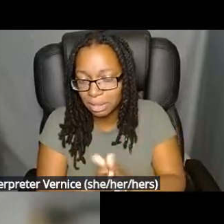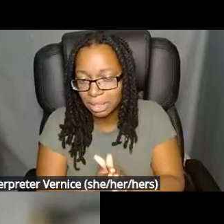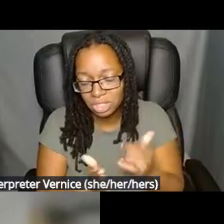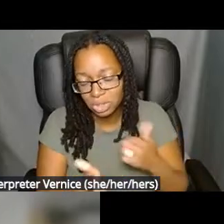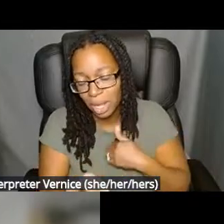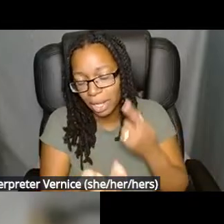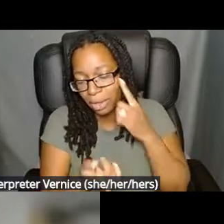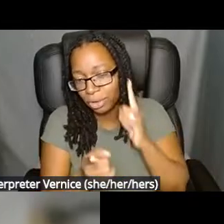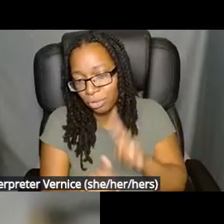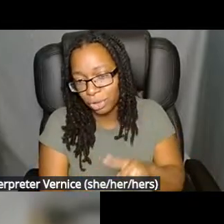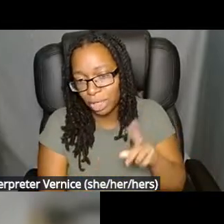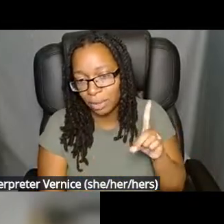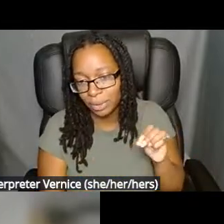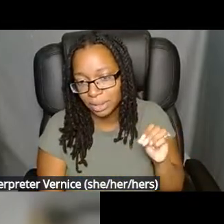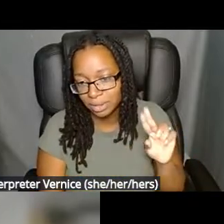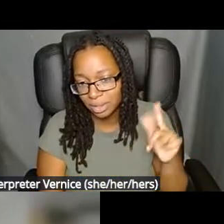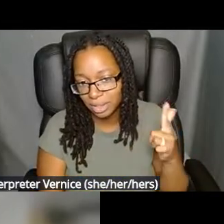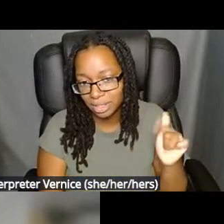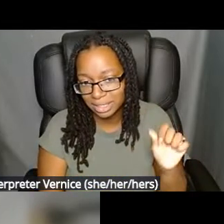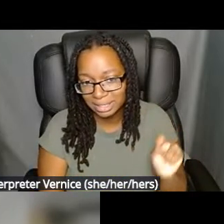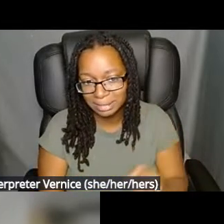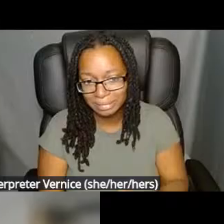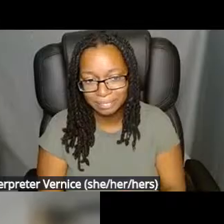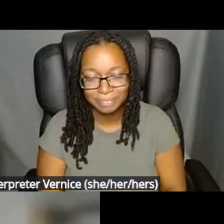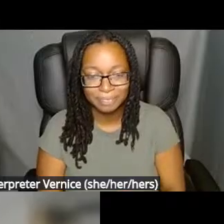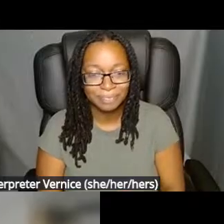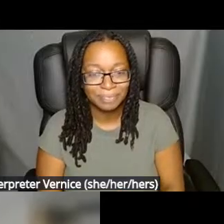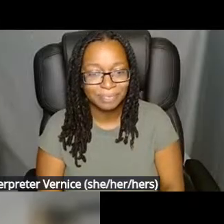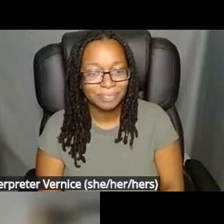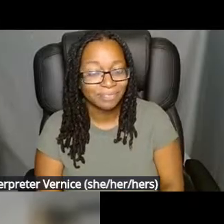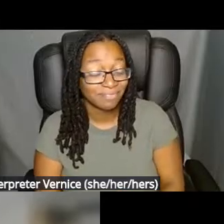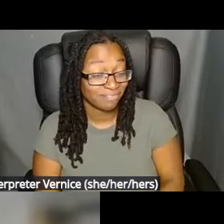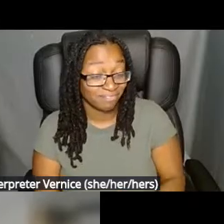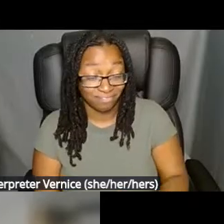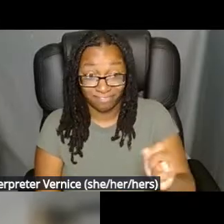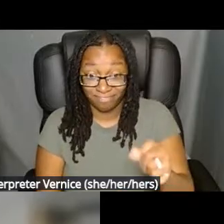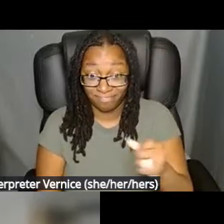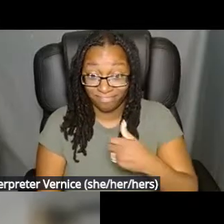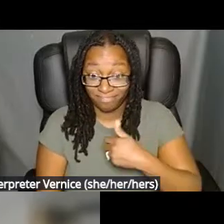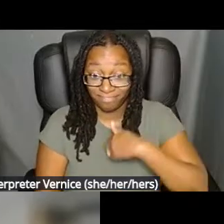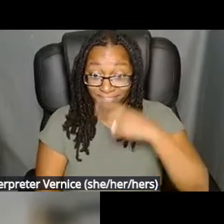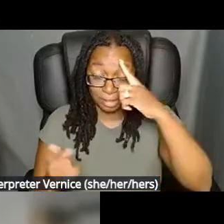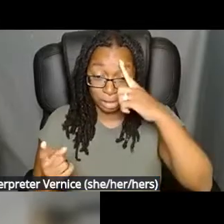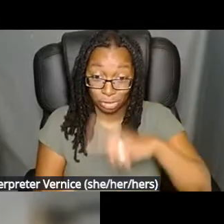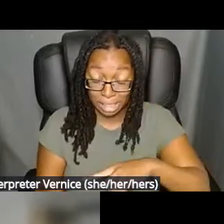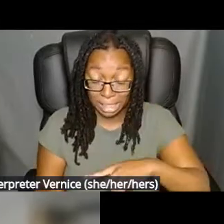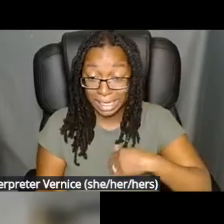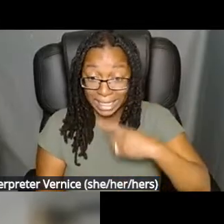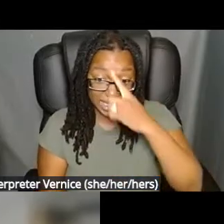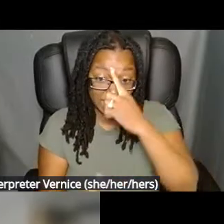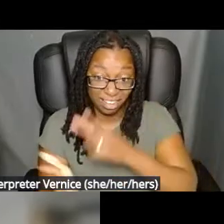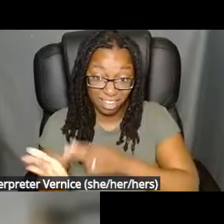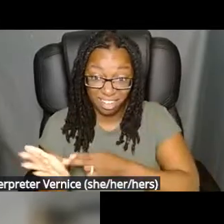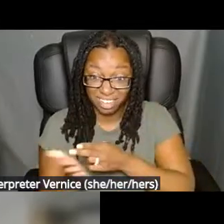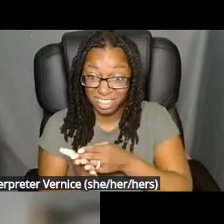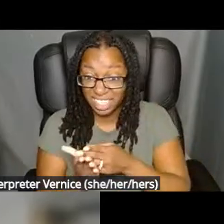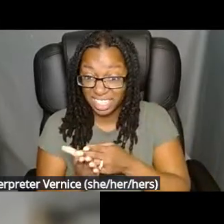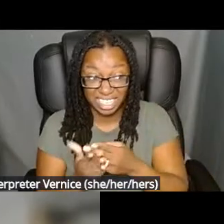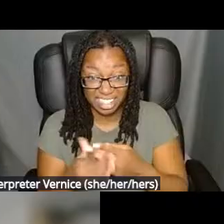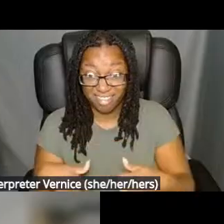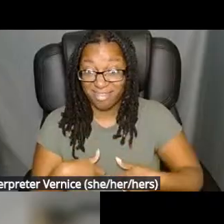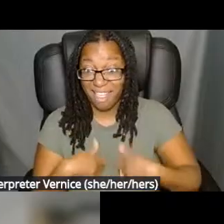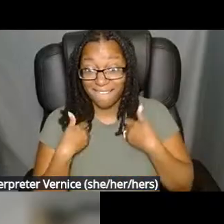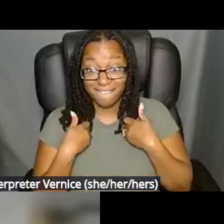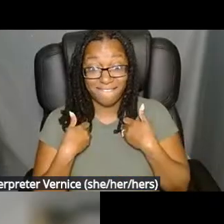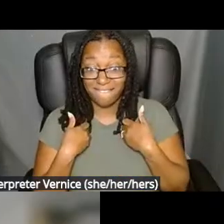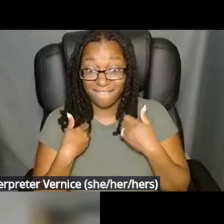think honestly, throughout life, and if you're trying to like navigate a career in neuroscience, maybe not neuroscience, but just in the scientific world, you have